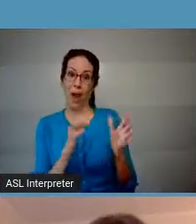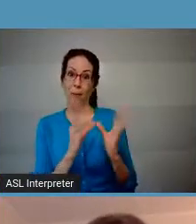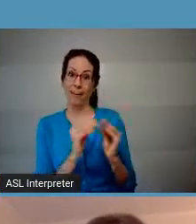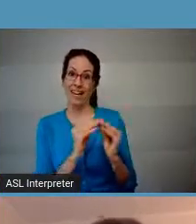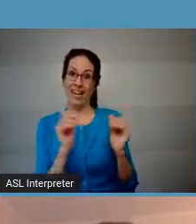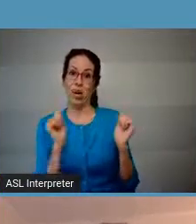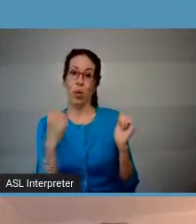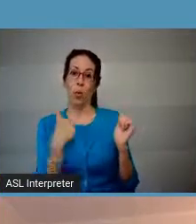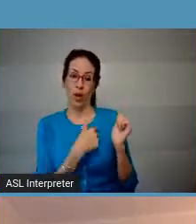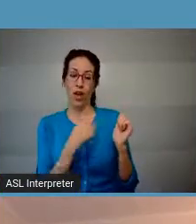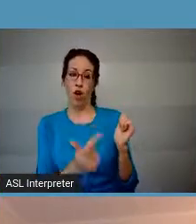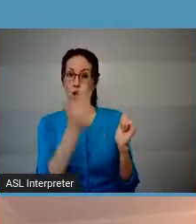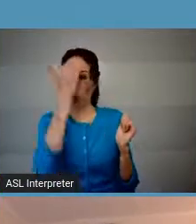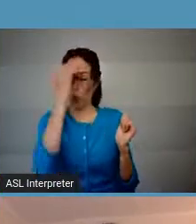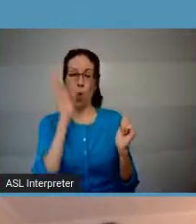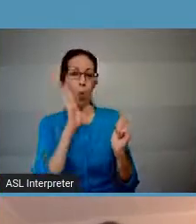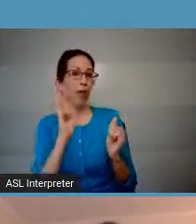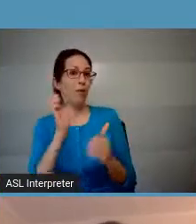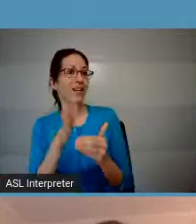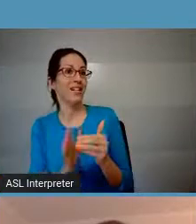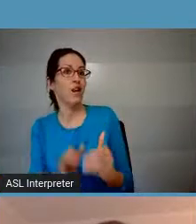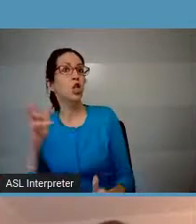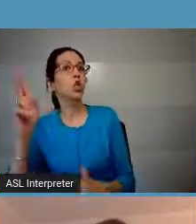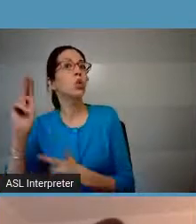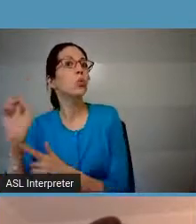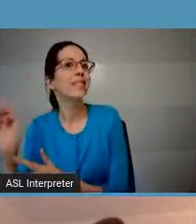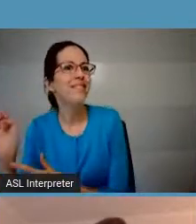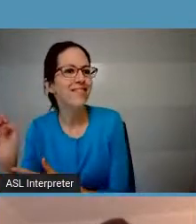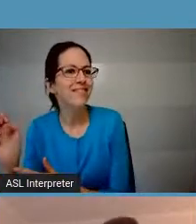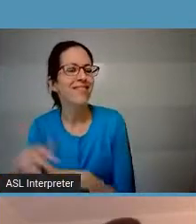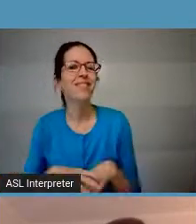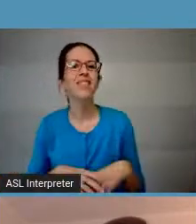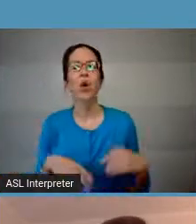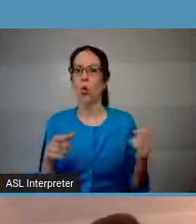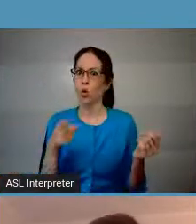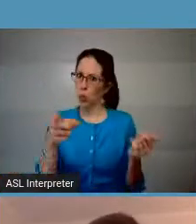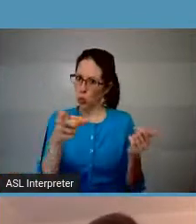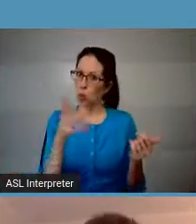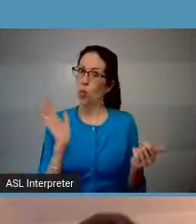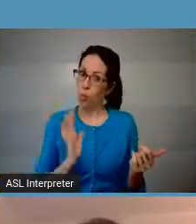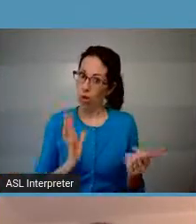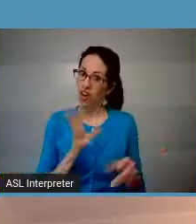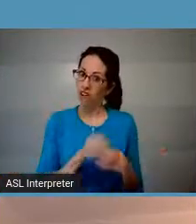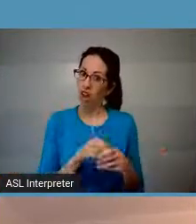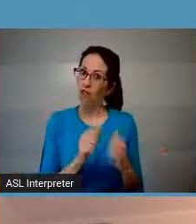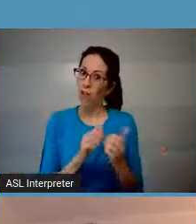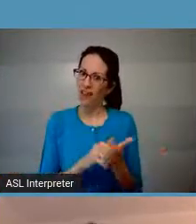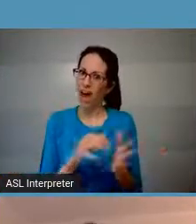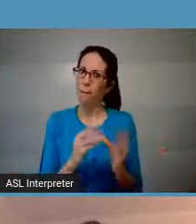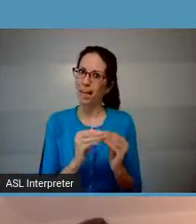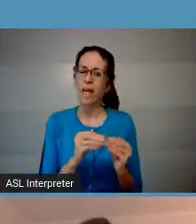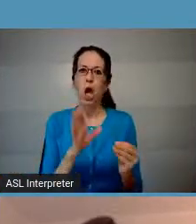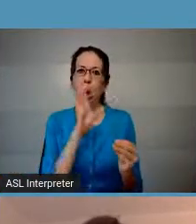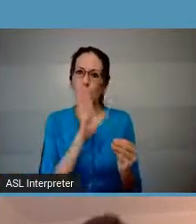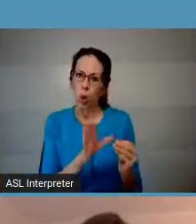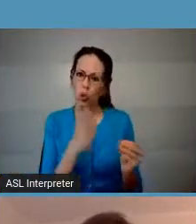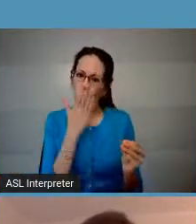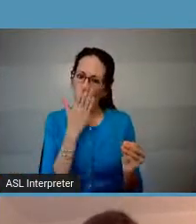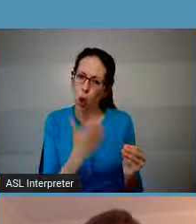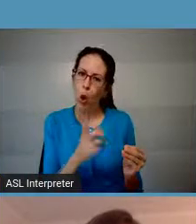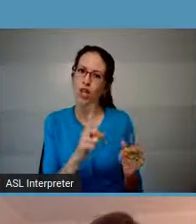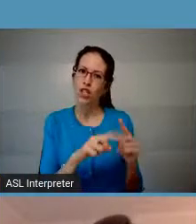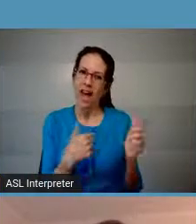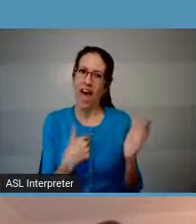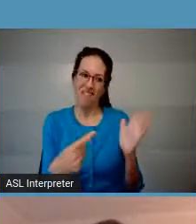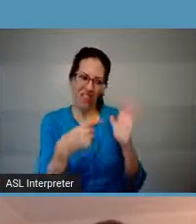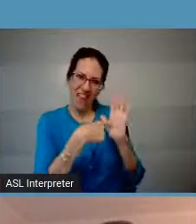done in June 2022. Here it is. You were also part of that. It's really good to have documentation, but it's also